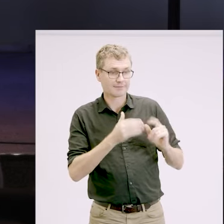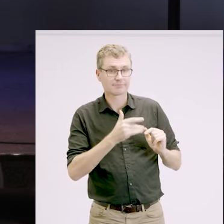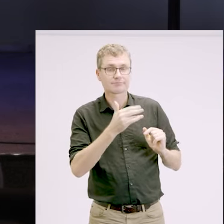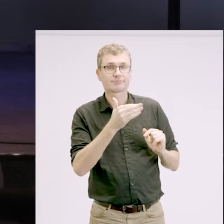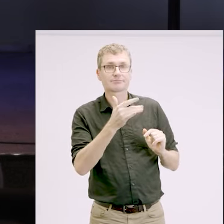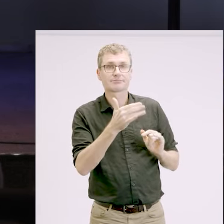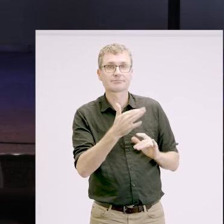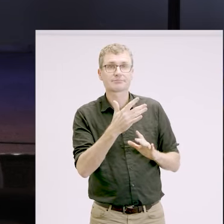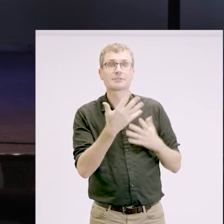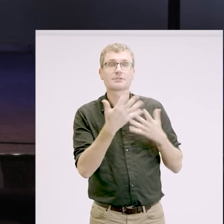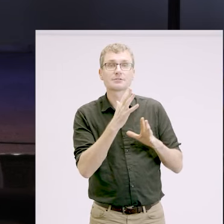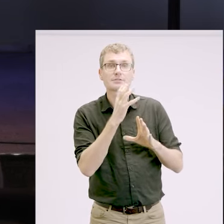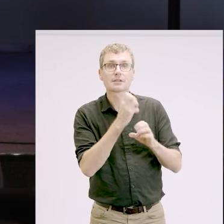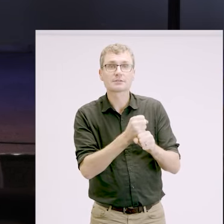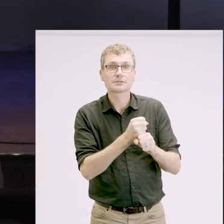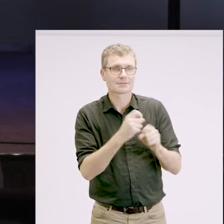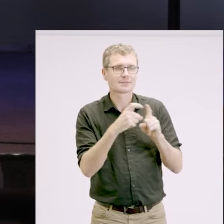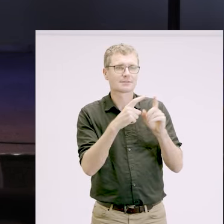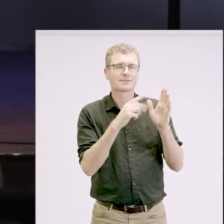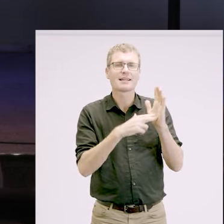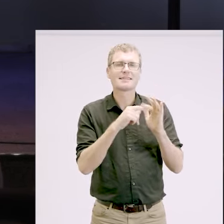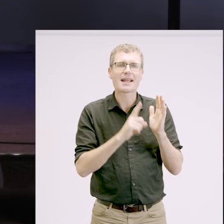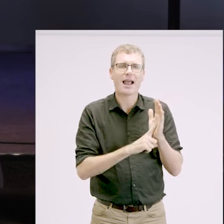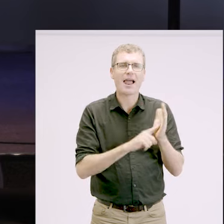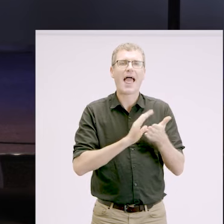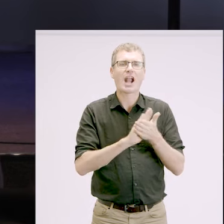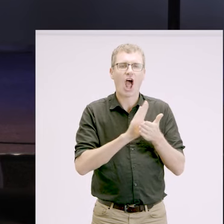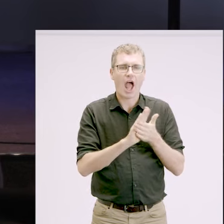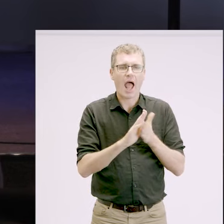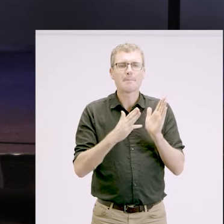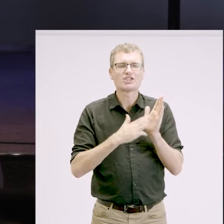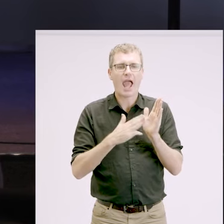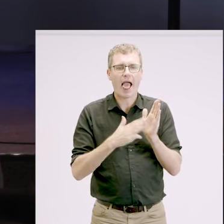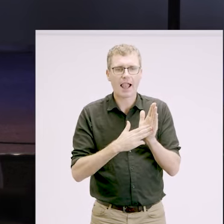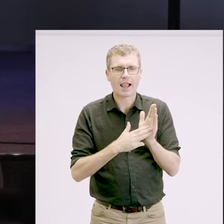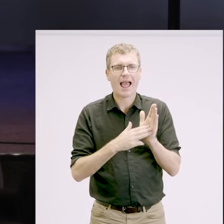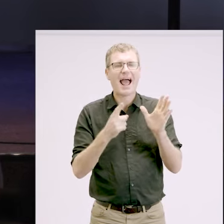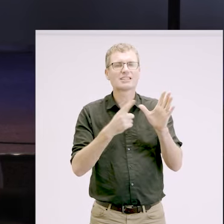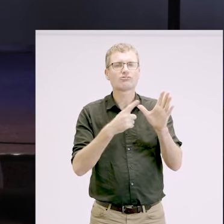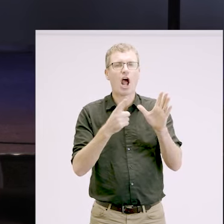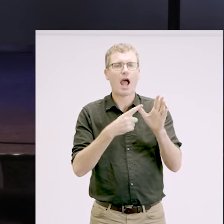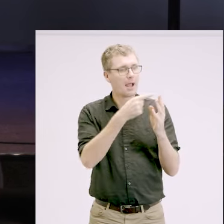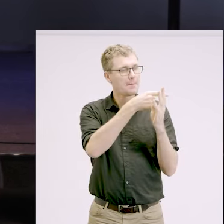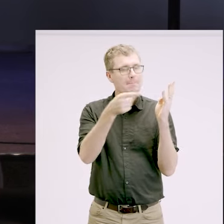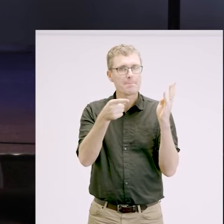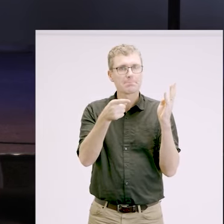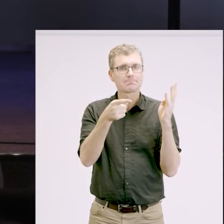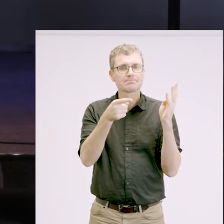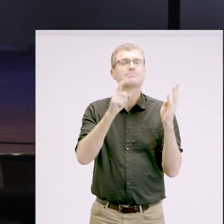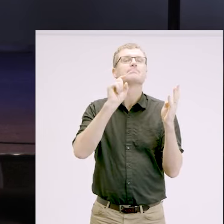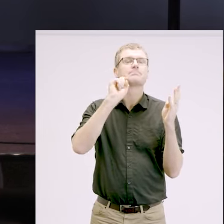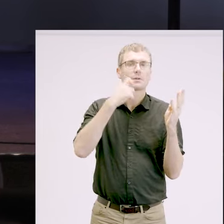be educated for 3 years. And at the end of that 3 years, Daniel, Hananiah, Mishael, and Azariah,